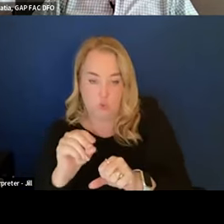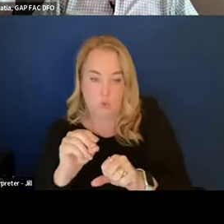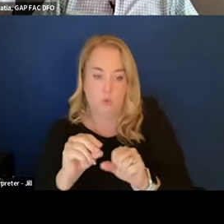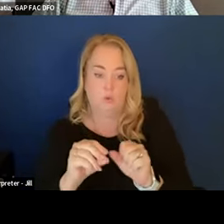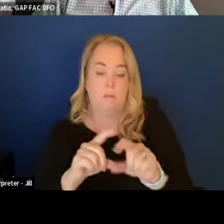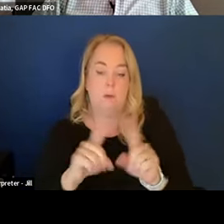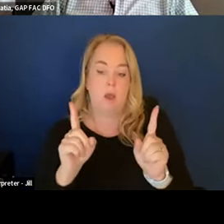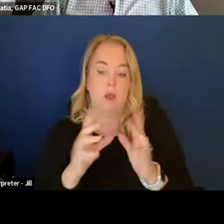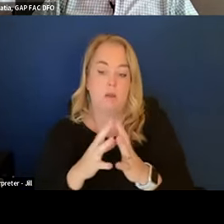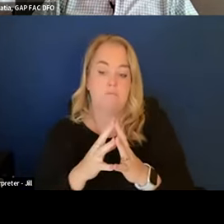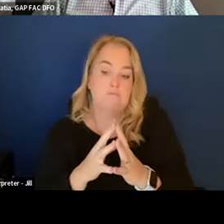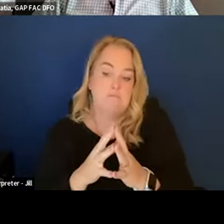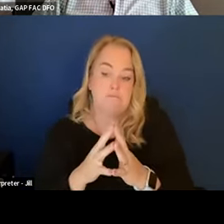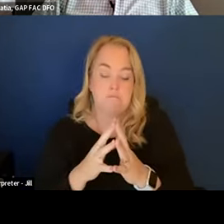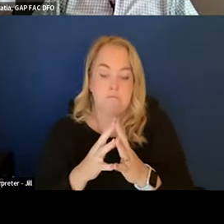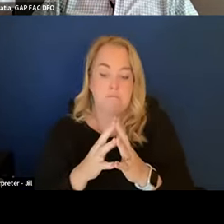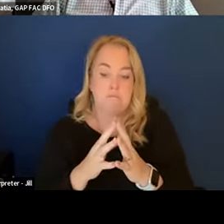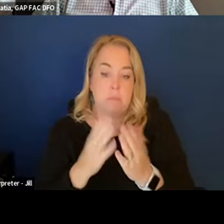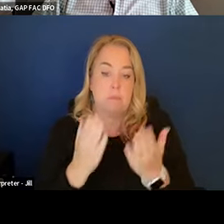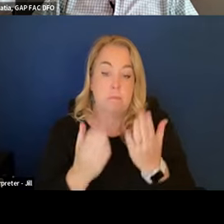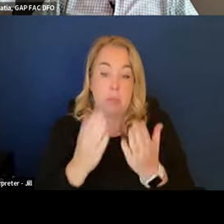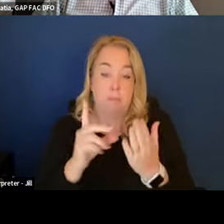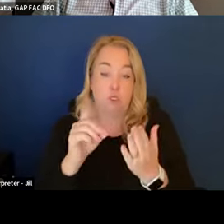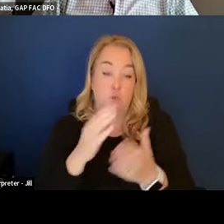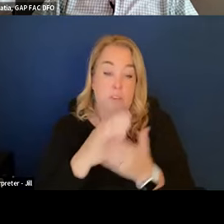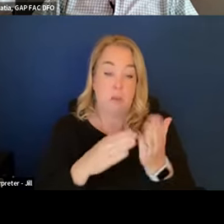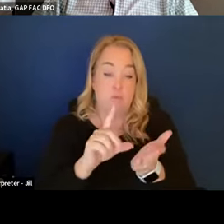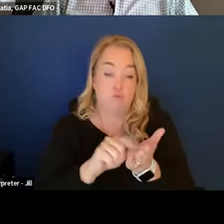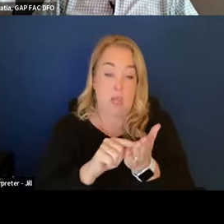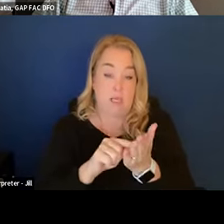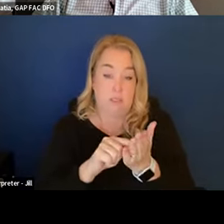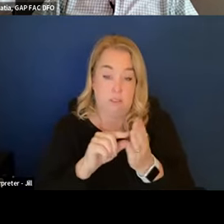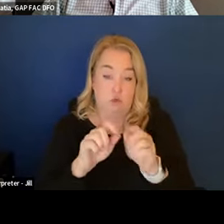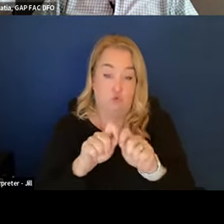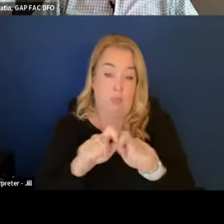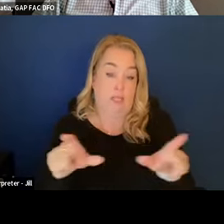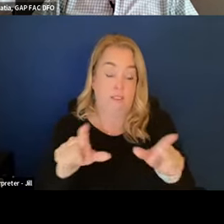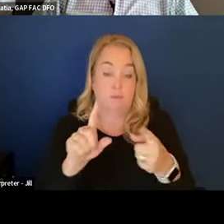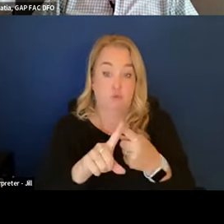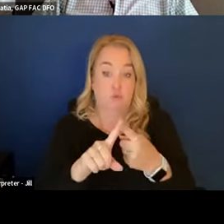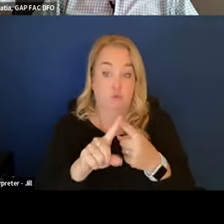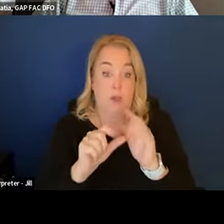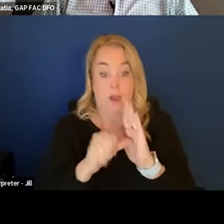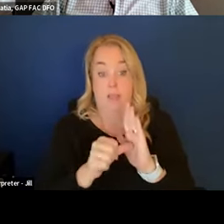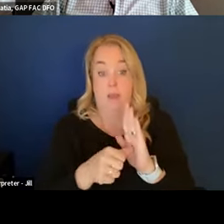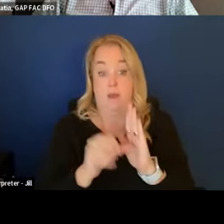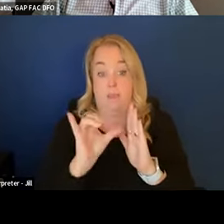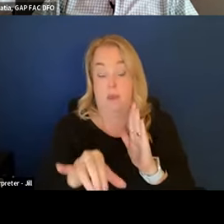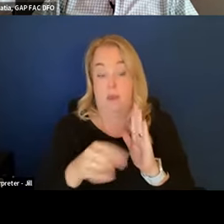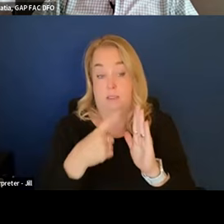but then maybe do some press releases to highlight it, for example, that